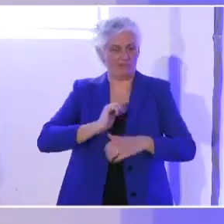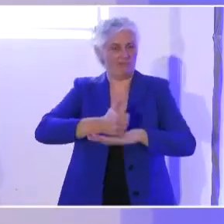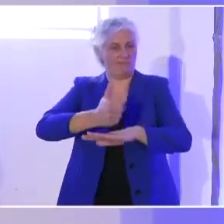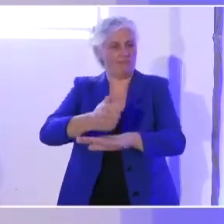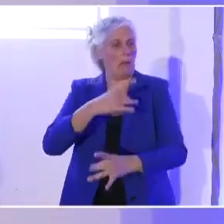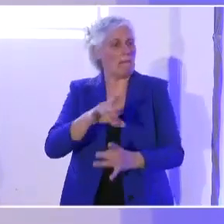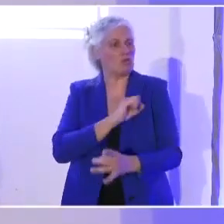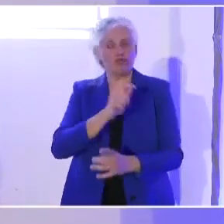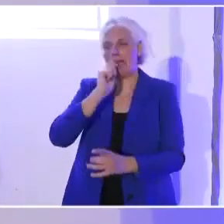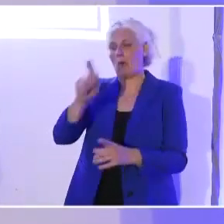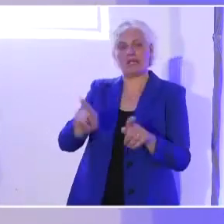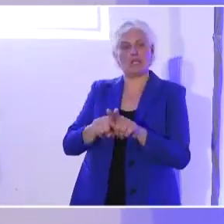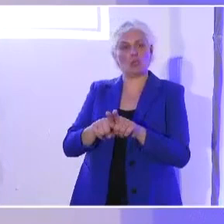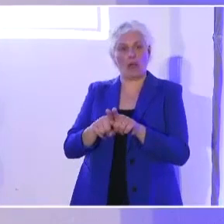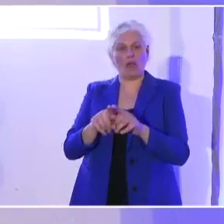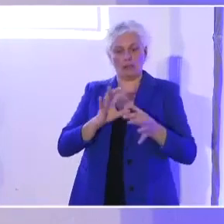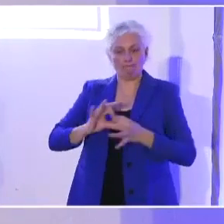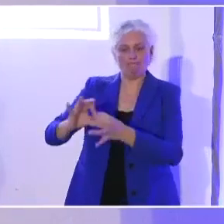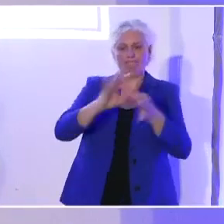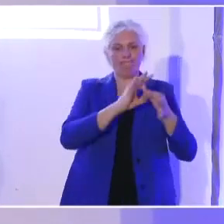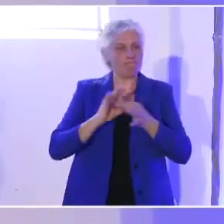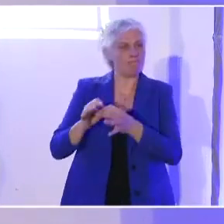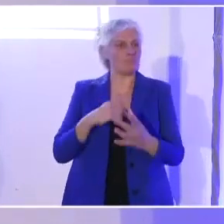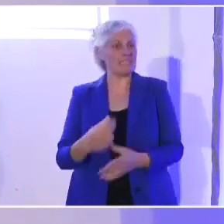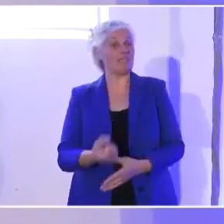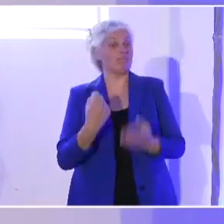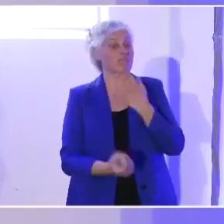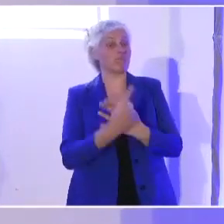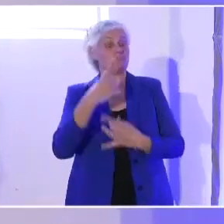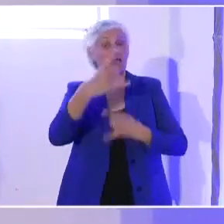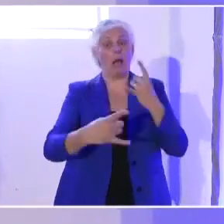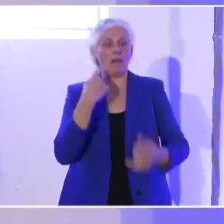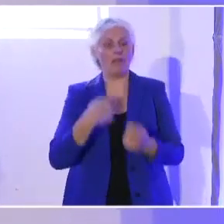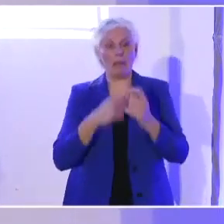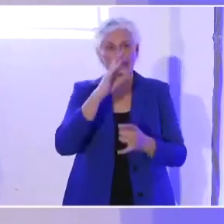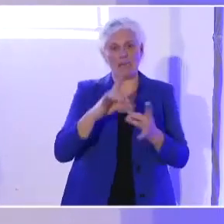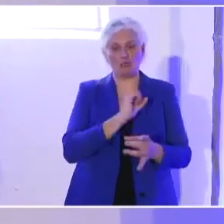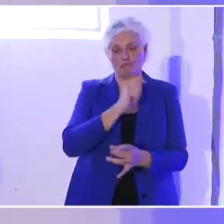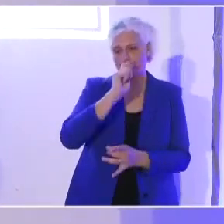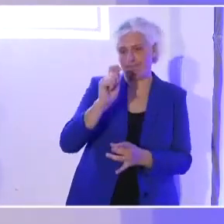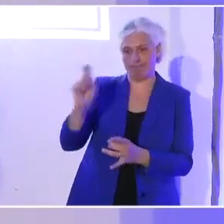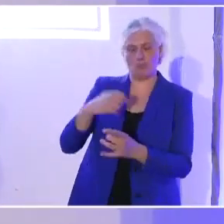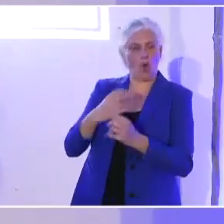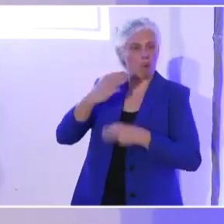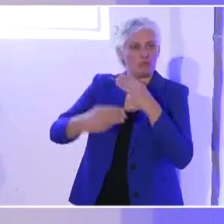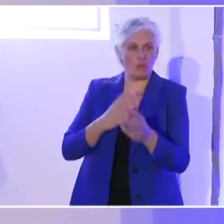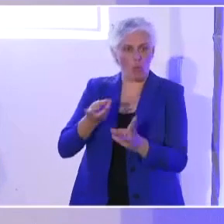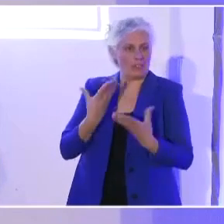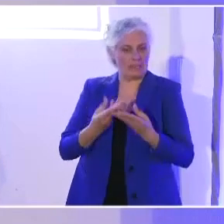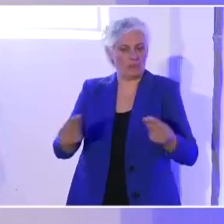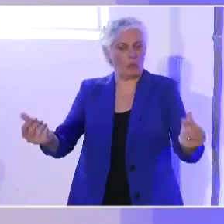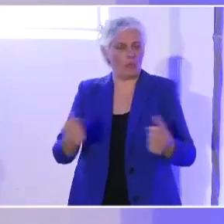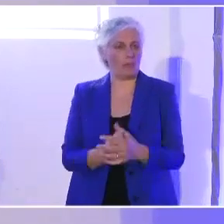sure they're reporting to you quickly and have an incident response procedure in place with them and audit that procedure to make sure it's working.